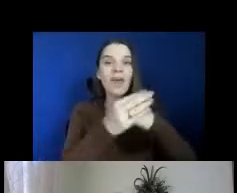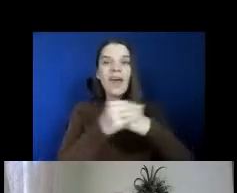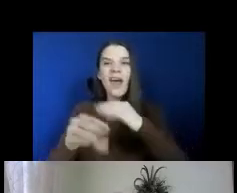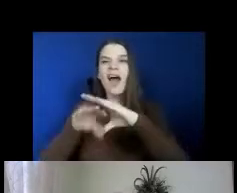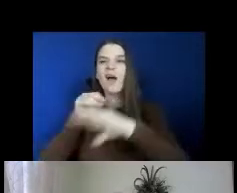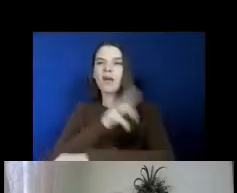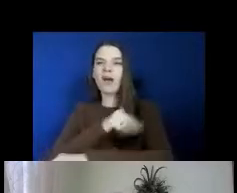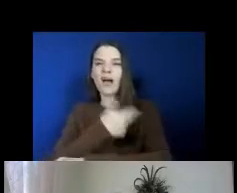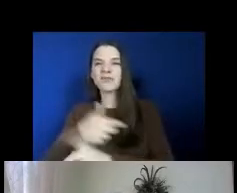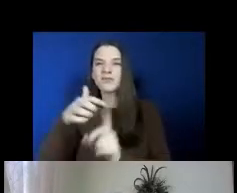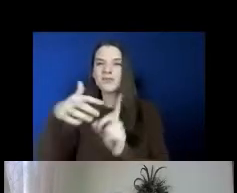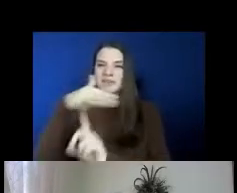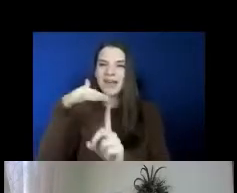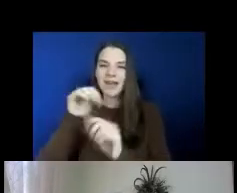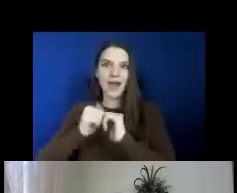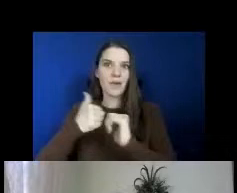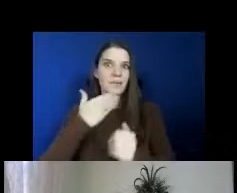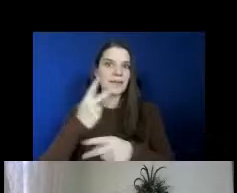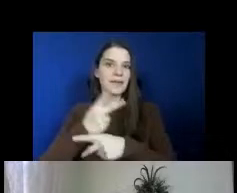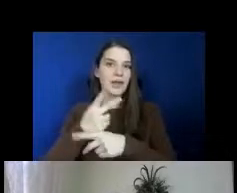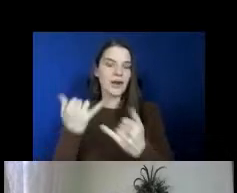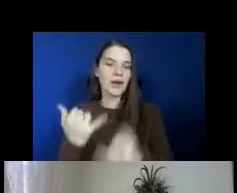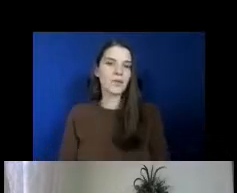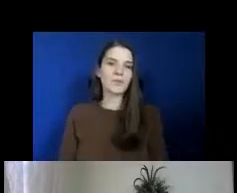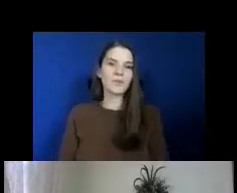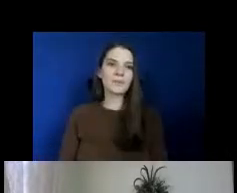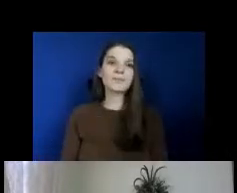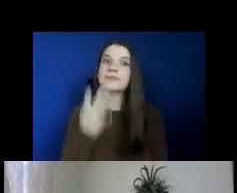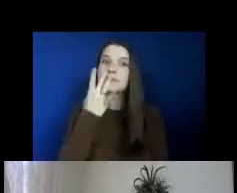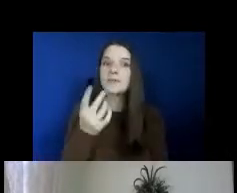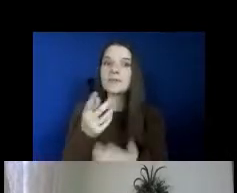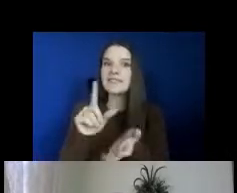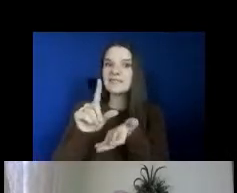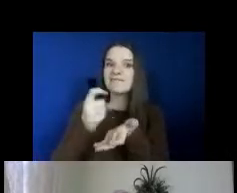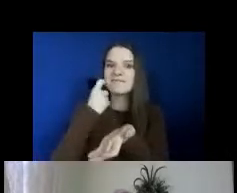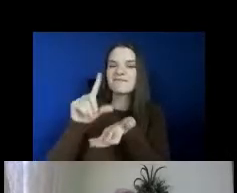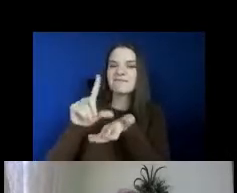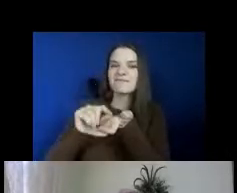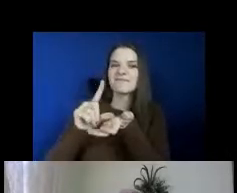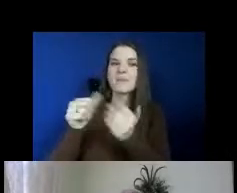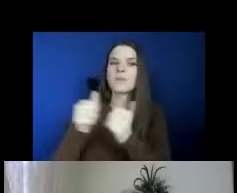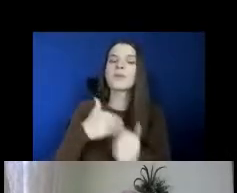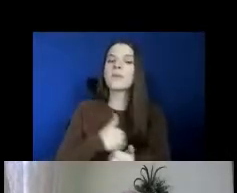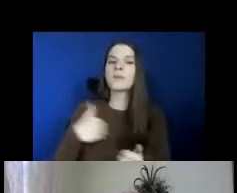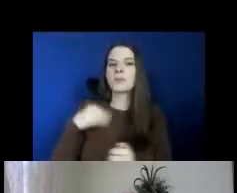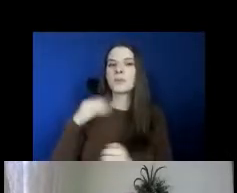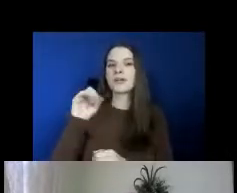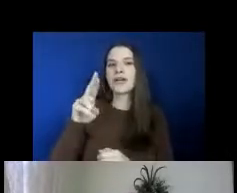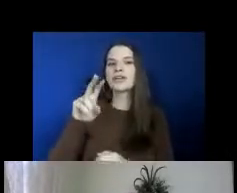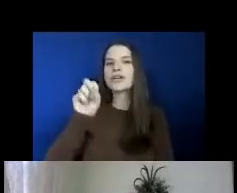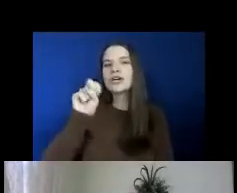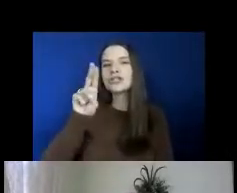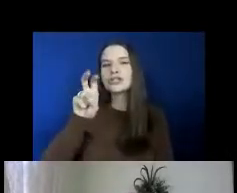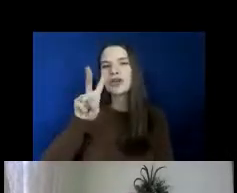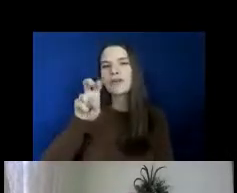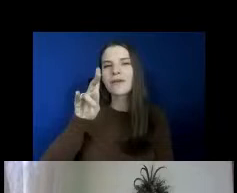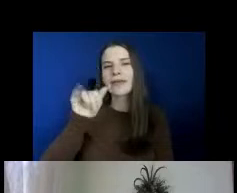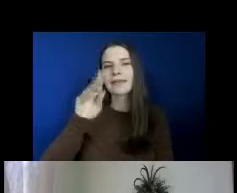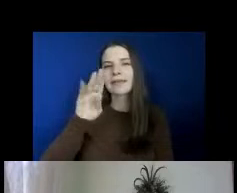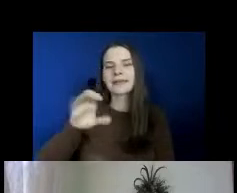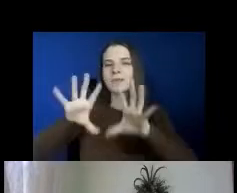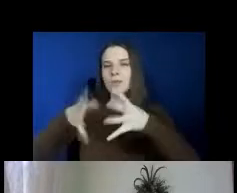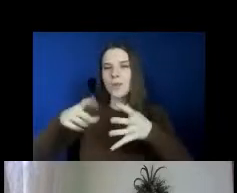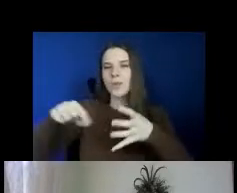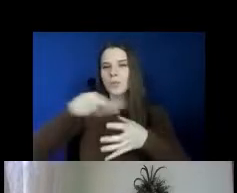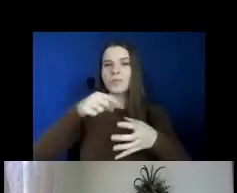settings? So an interesting study was just published by the Breast Cancer Surveillance Consortium. And for those of